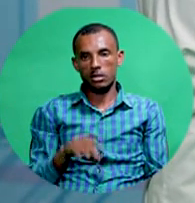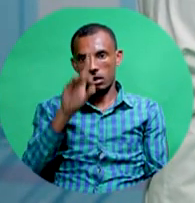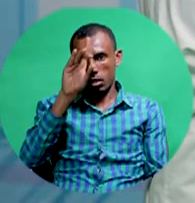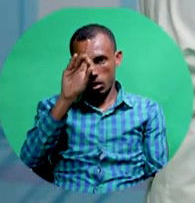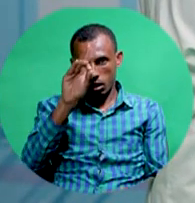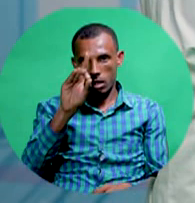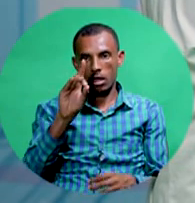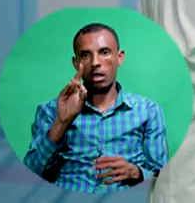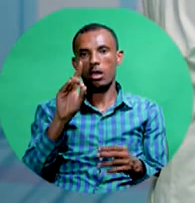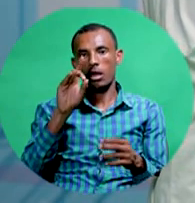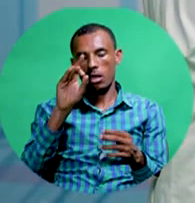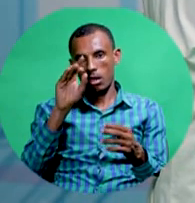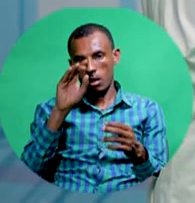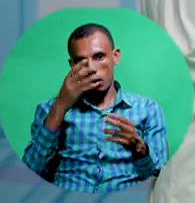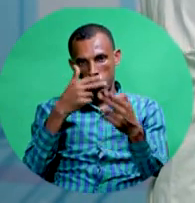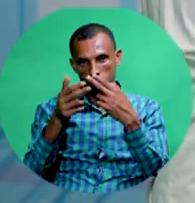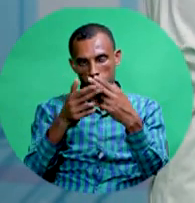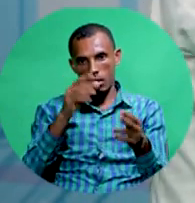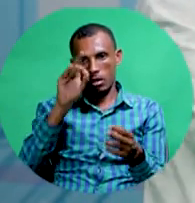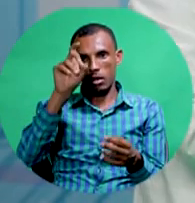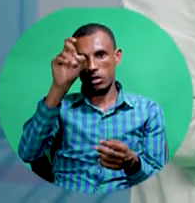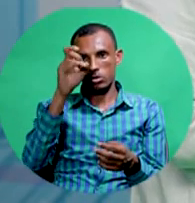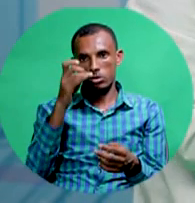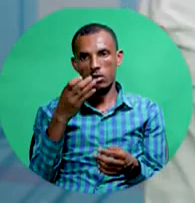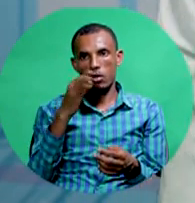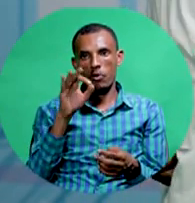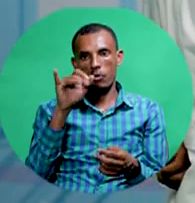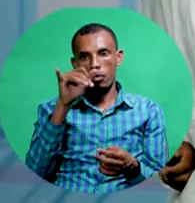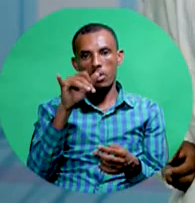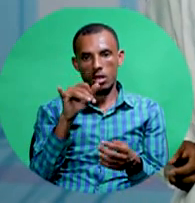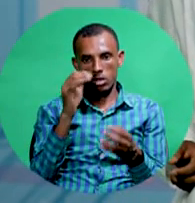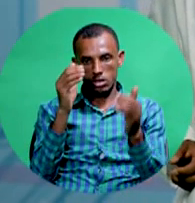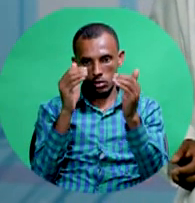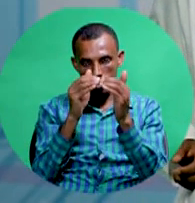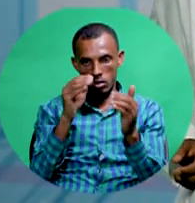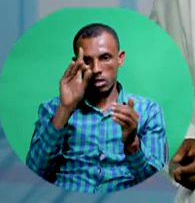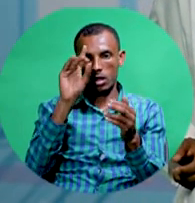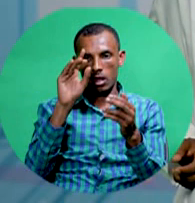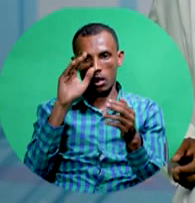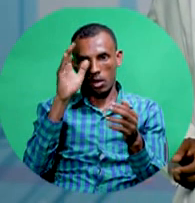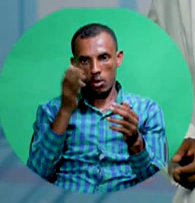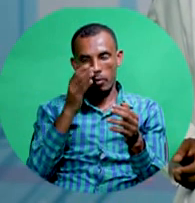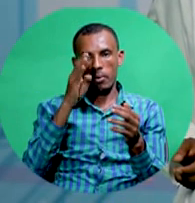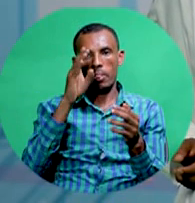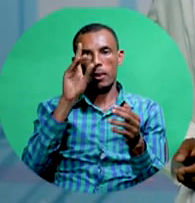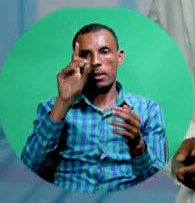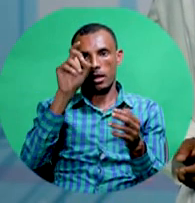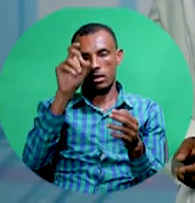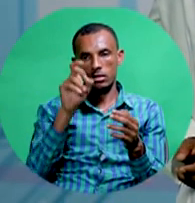by dx of u is equal to d by dx